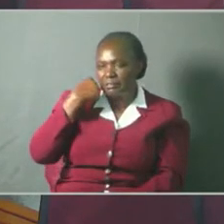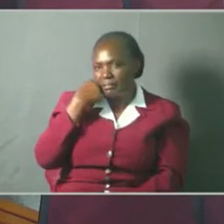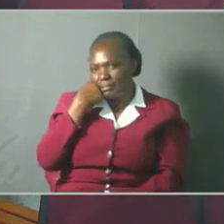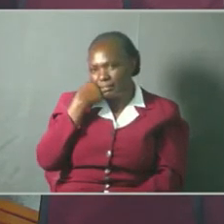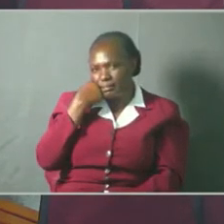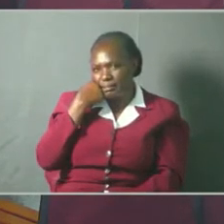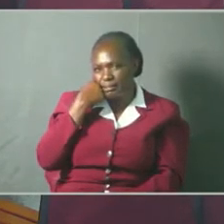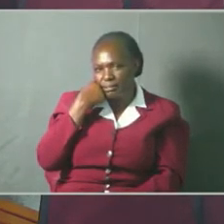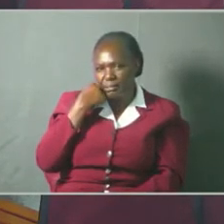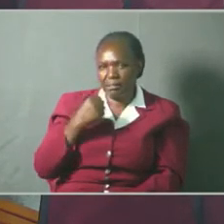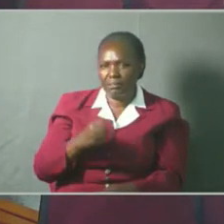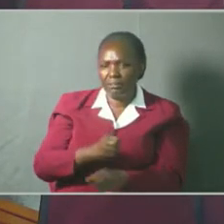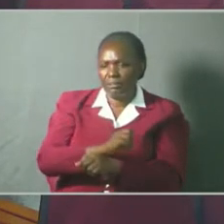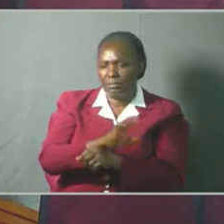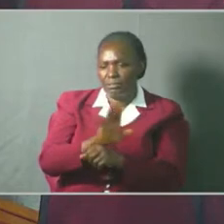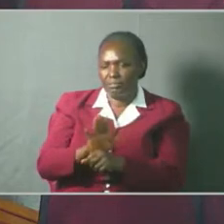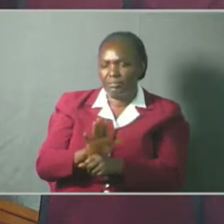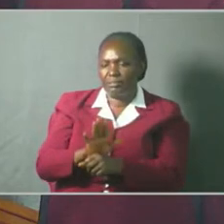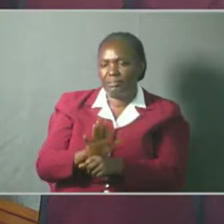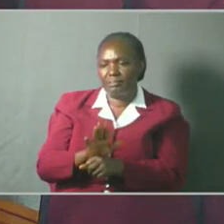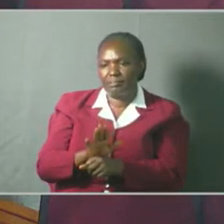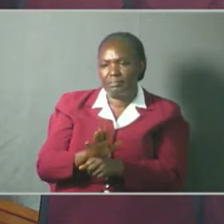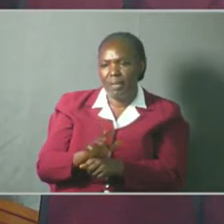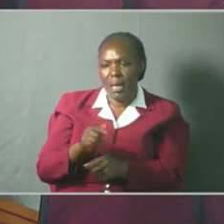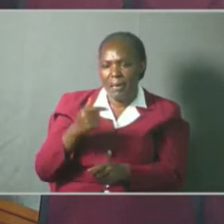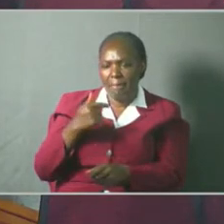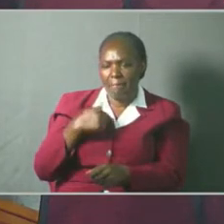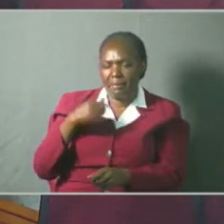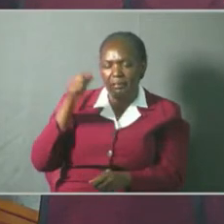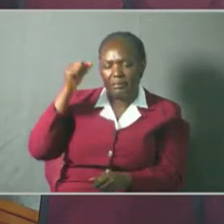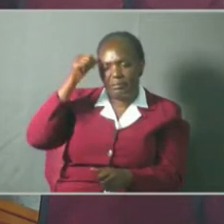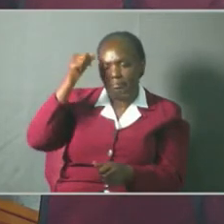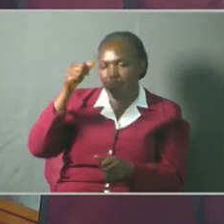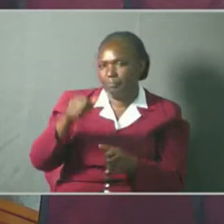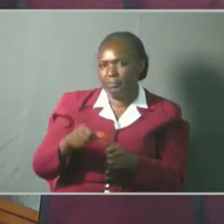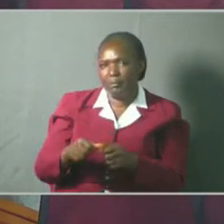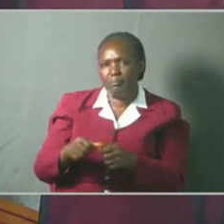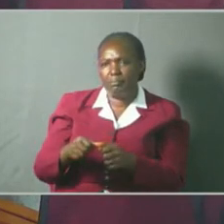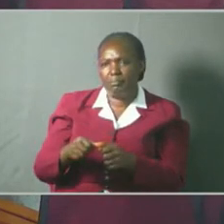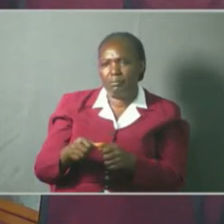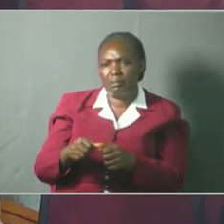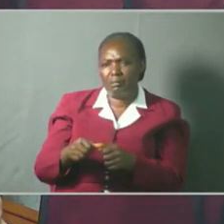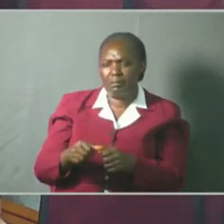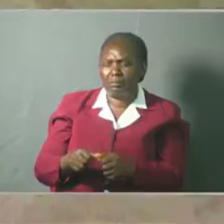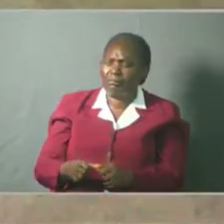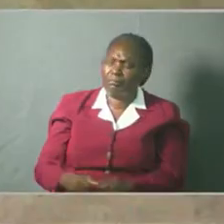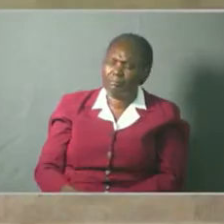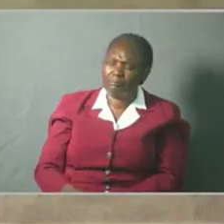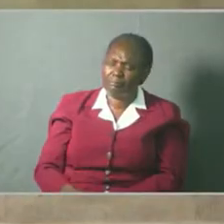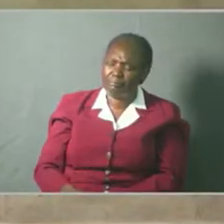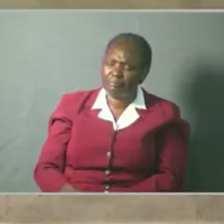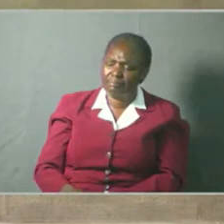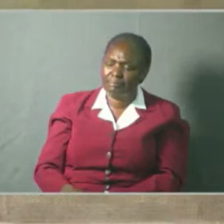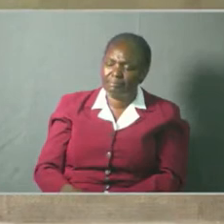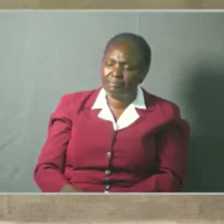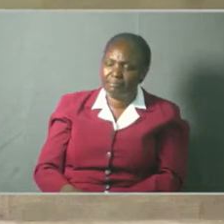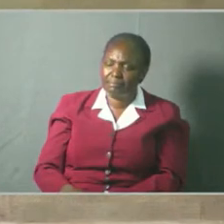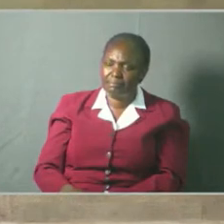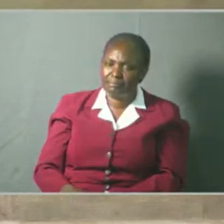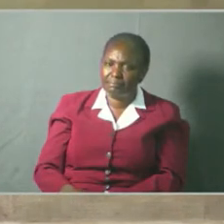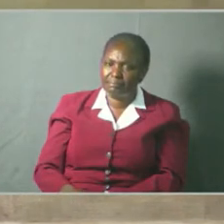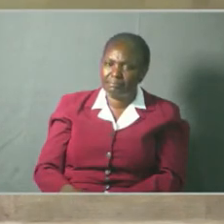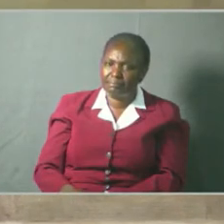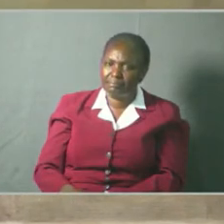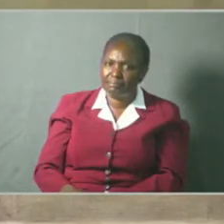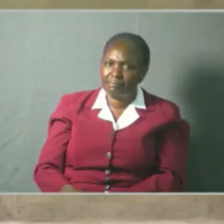COVID-19, but I remember was in sick for 3 last week. It was in